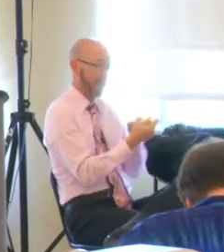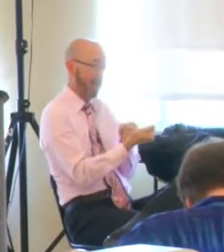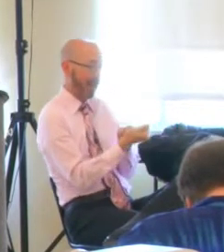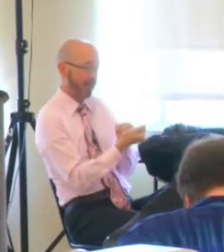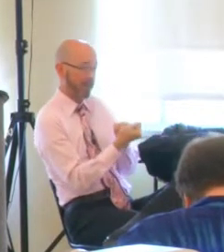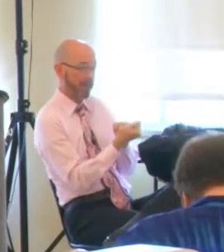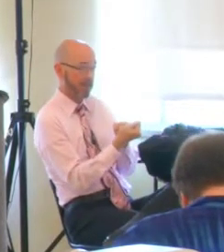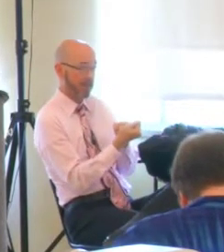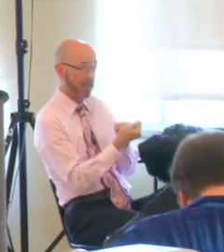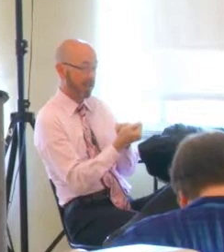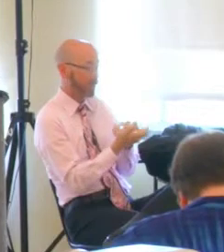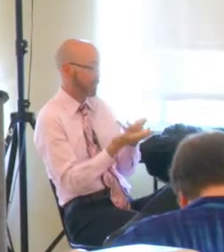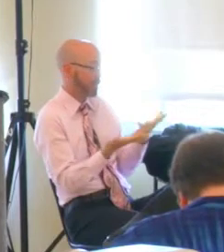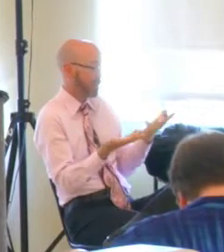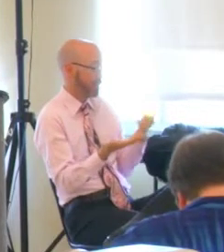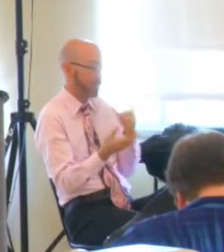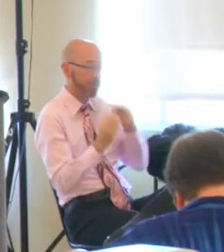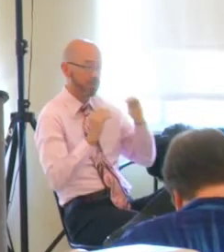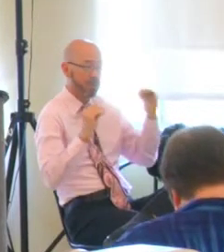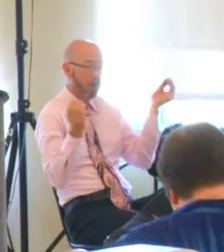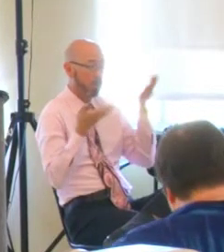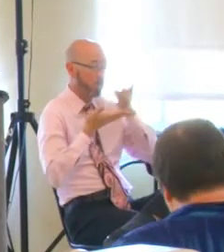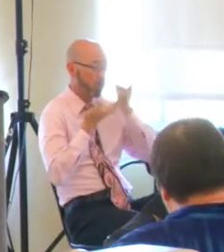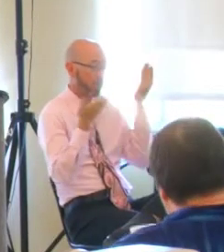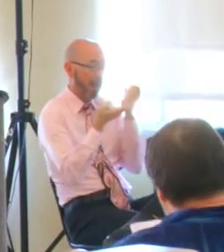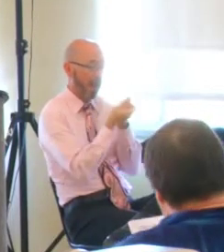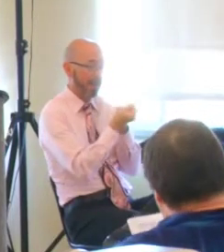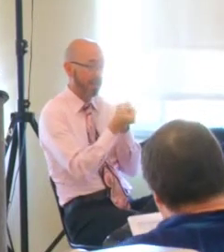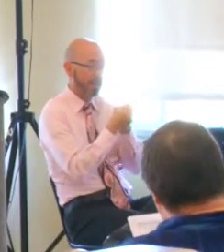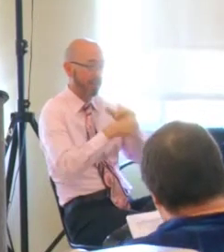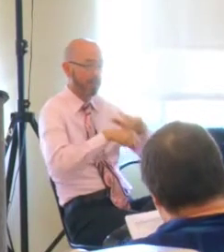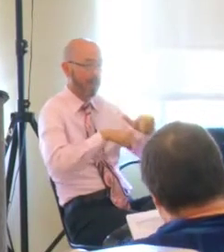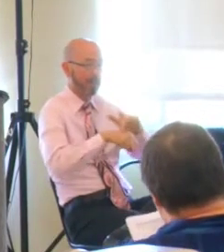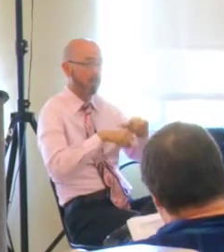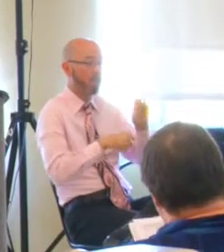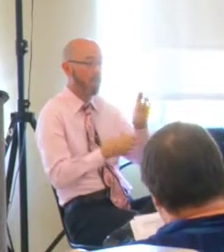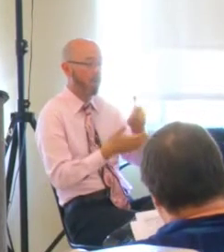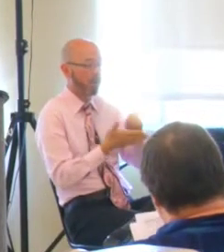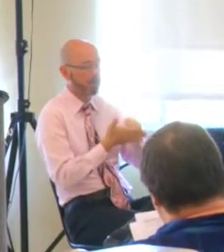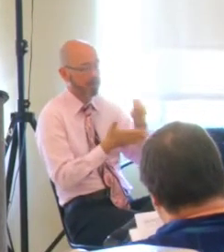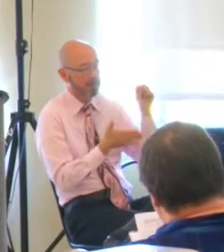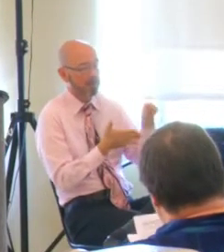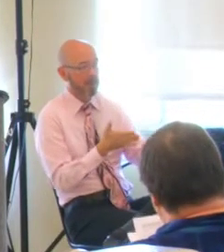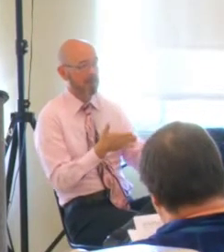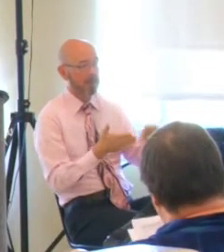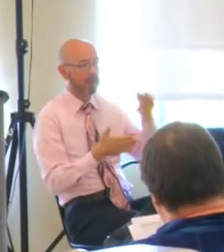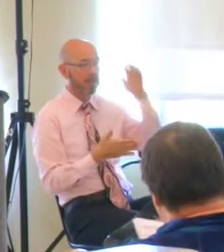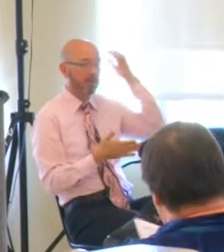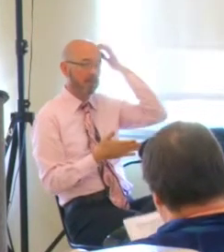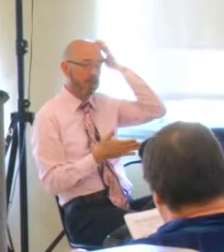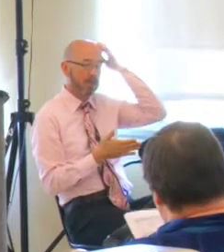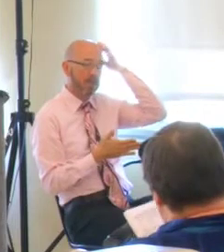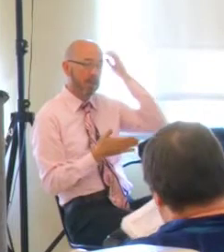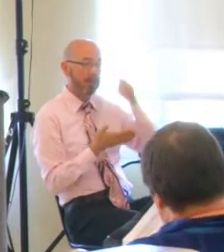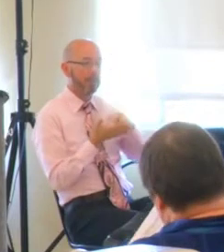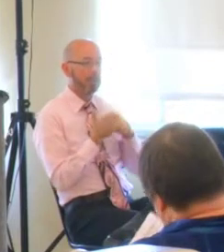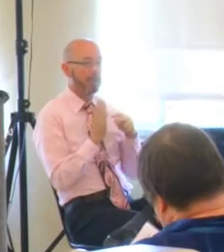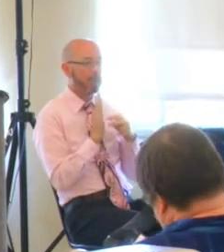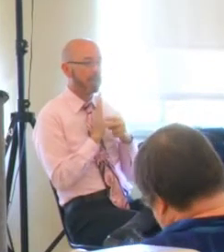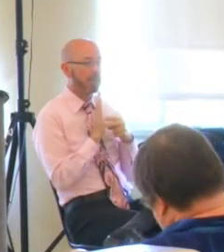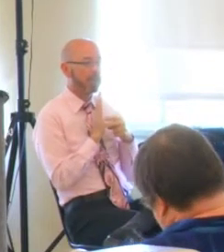is so unavailable or expensive that it becomes